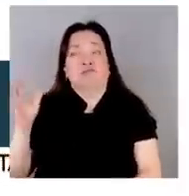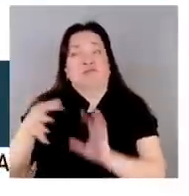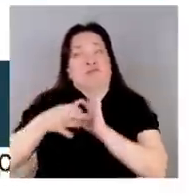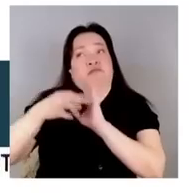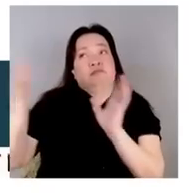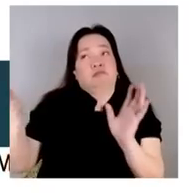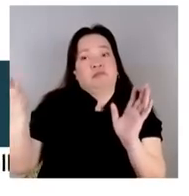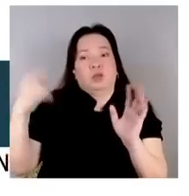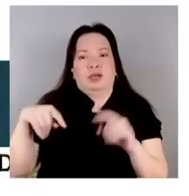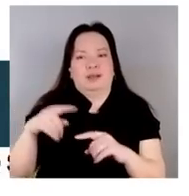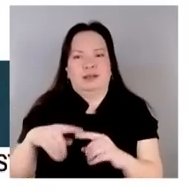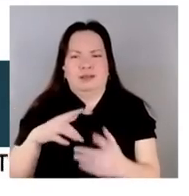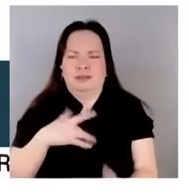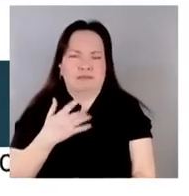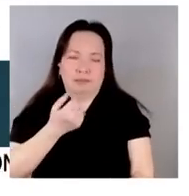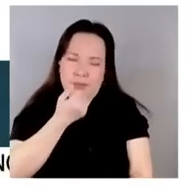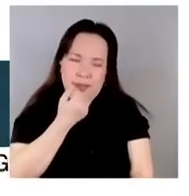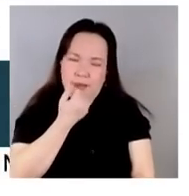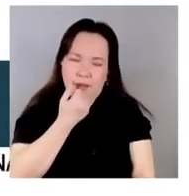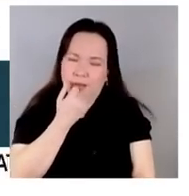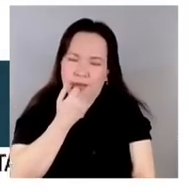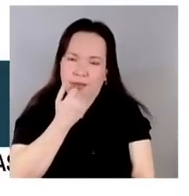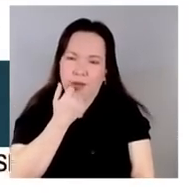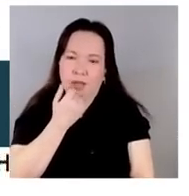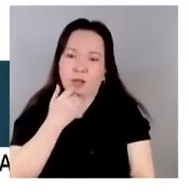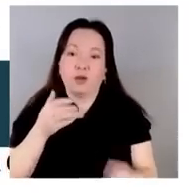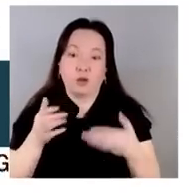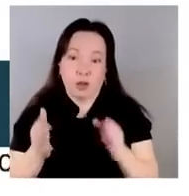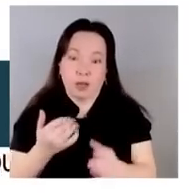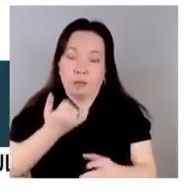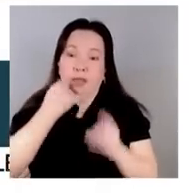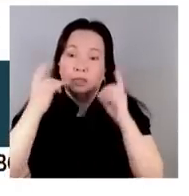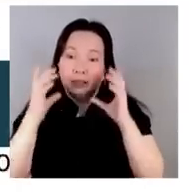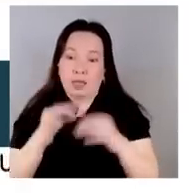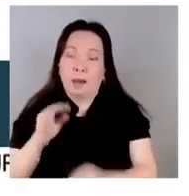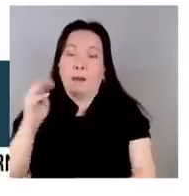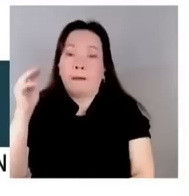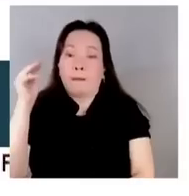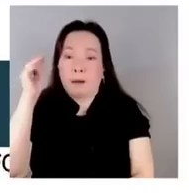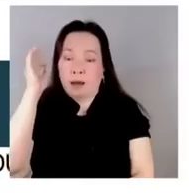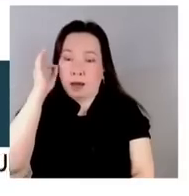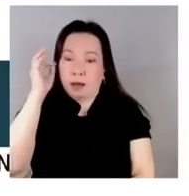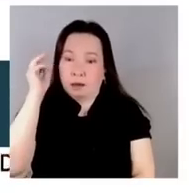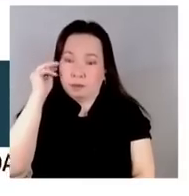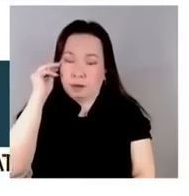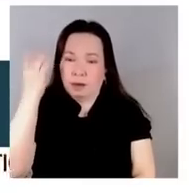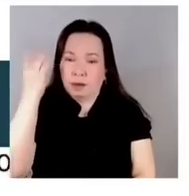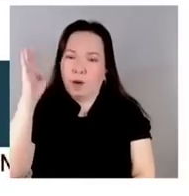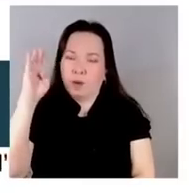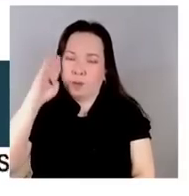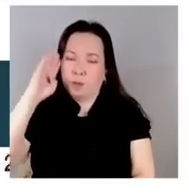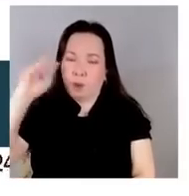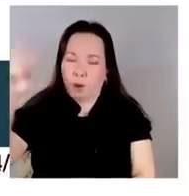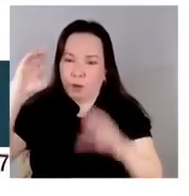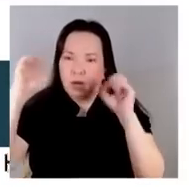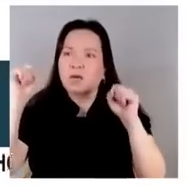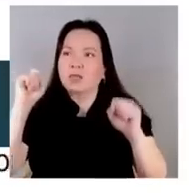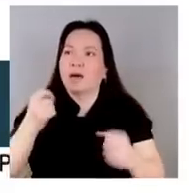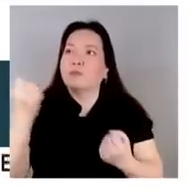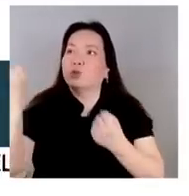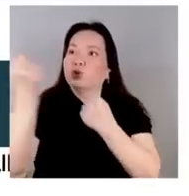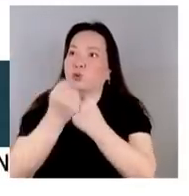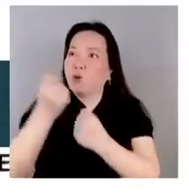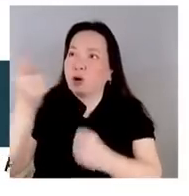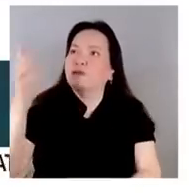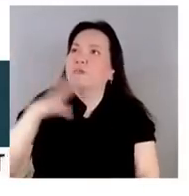court is really the wrong approach. I think the Marcos government should actually be extending its support to the court, inviting investigators